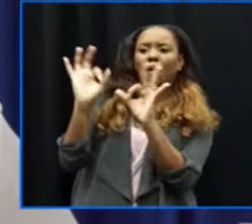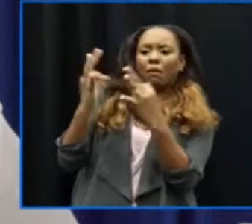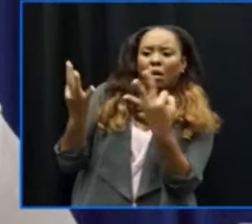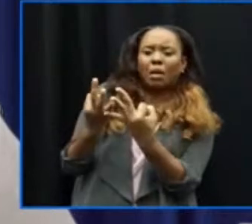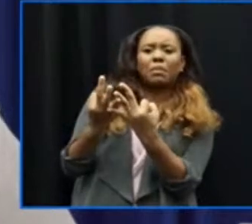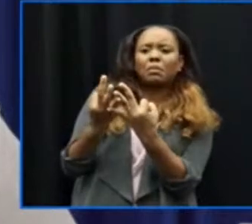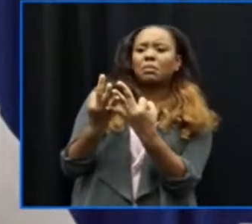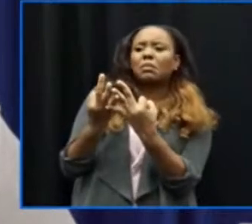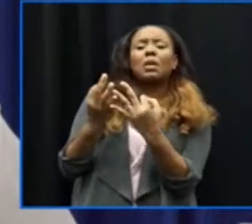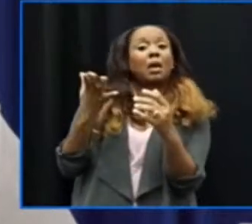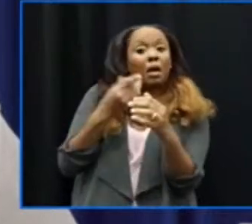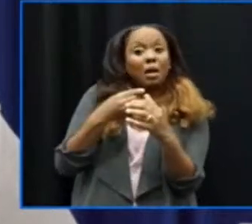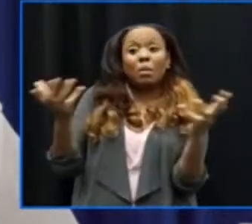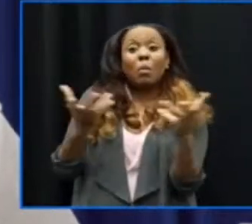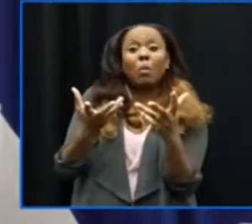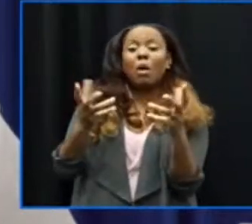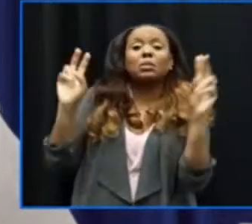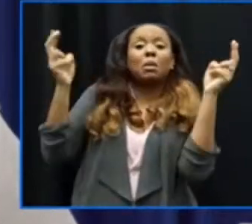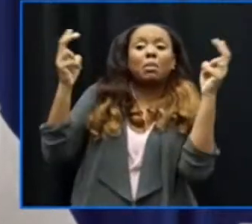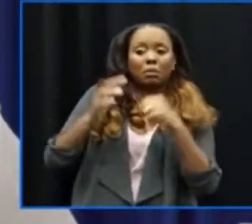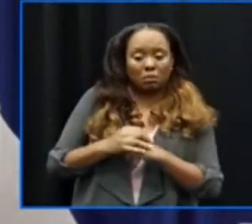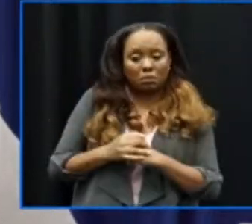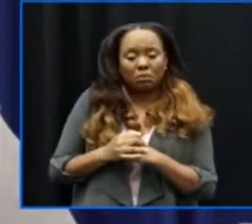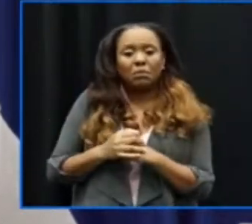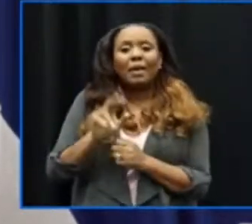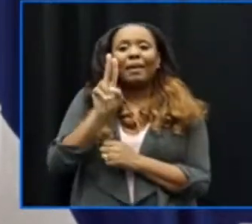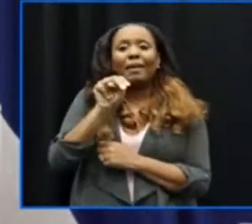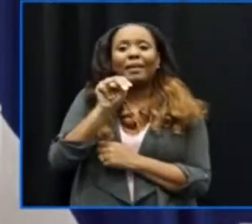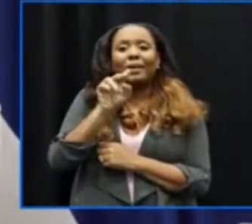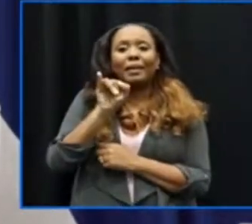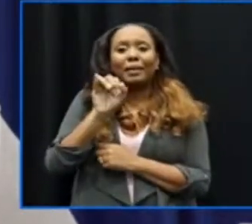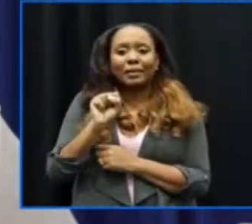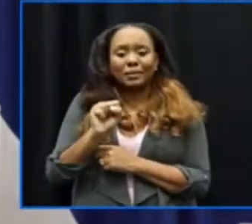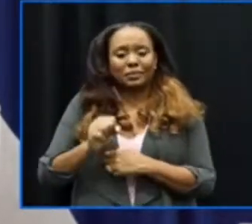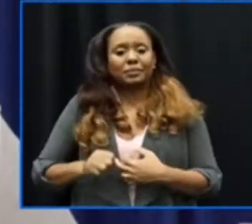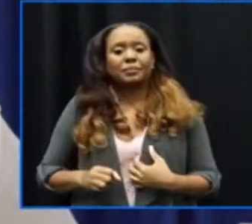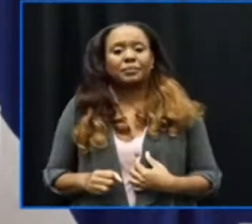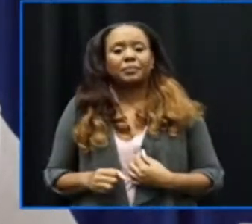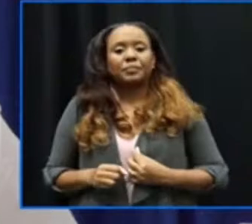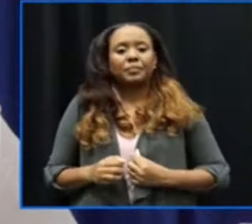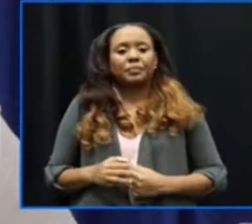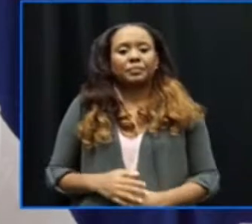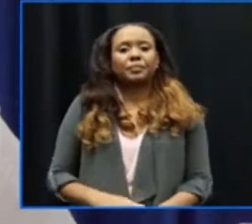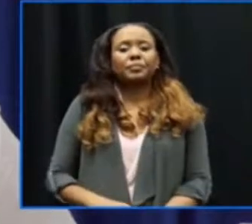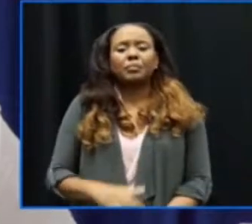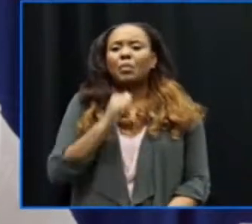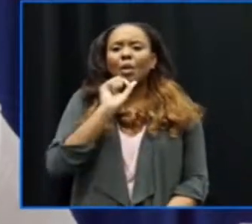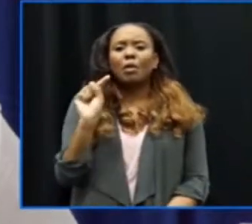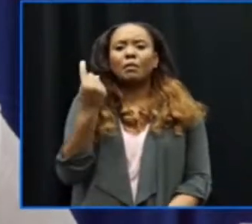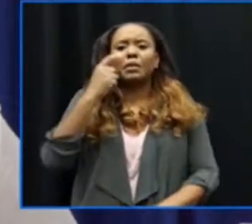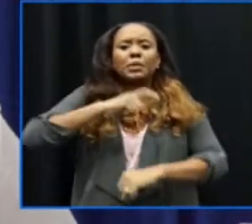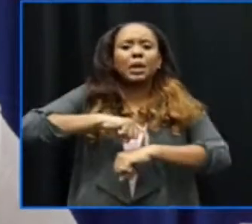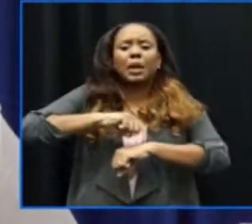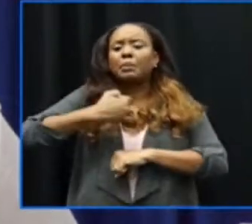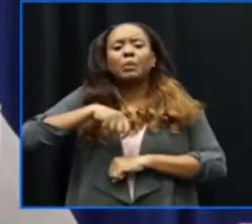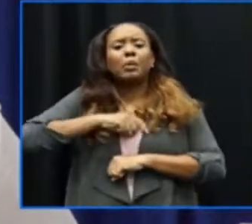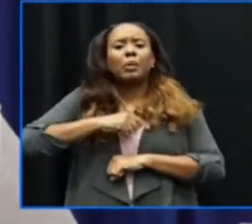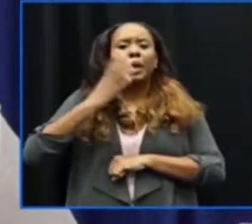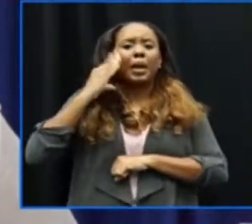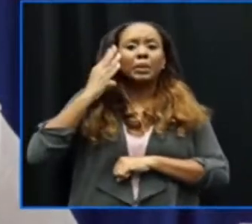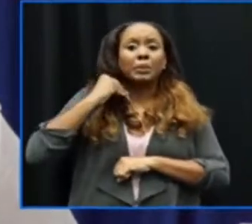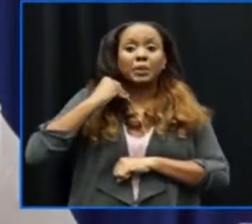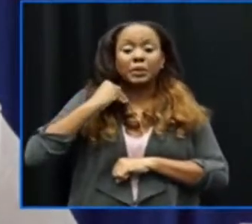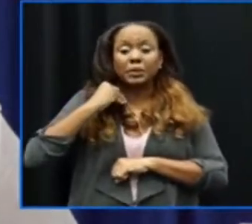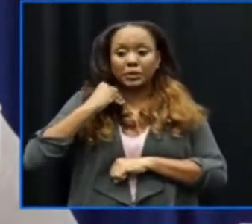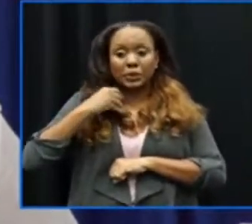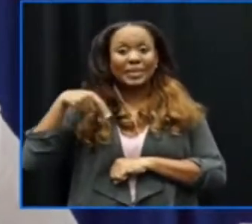the National Insurance Fund. This is not the first time this country has had to face moments such as this. Indeed, in